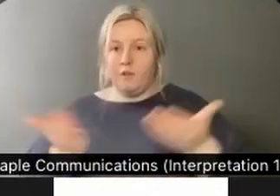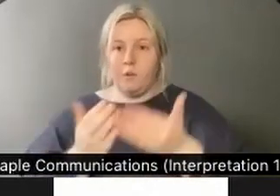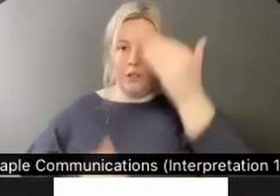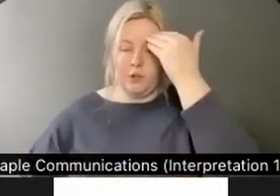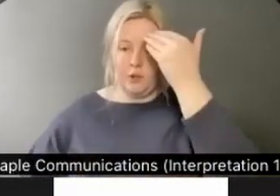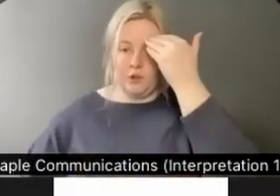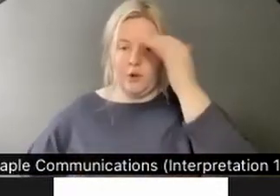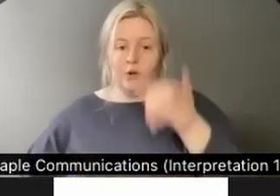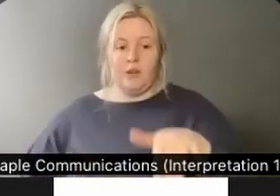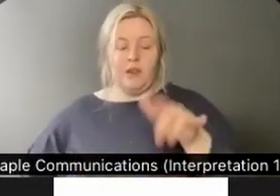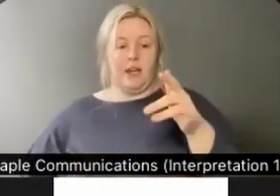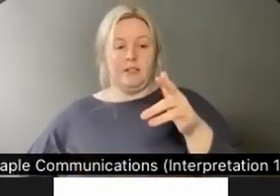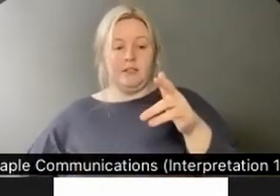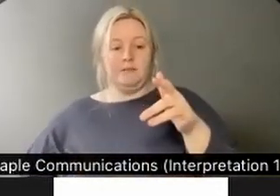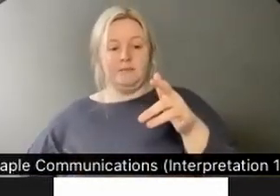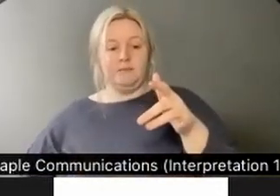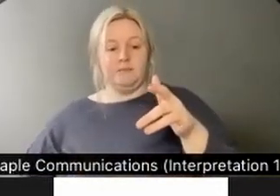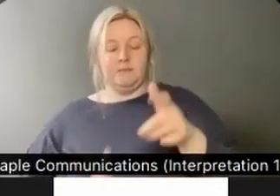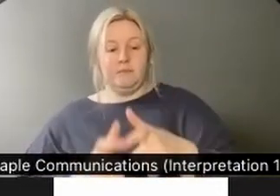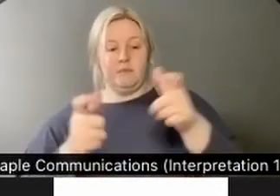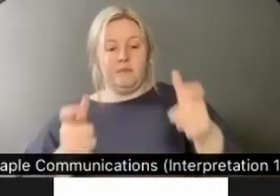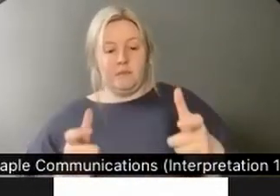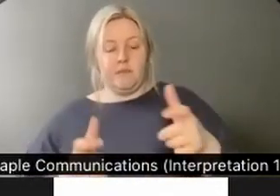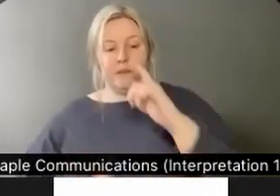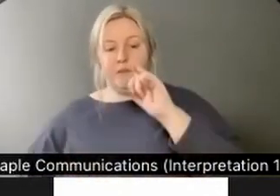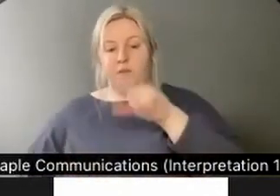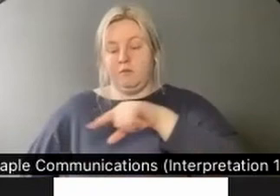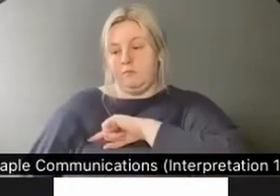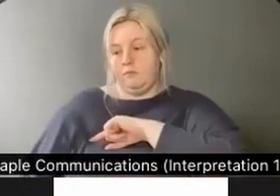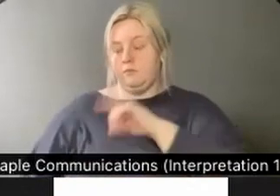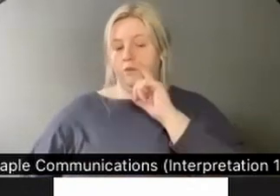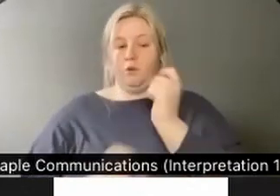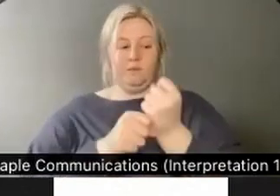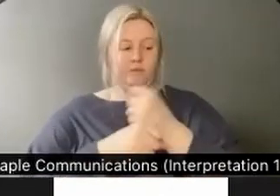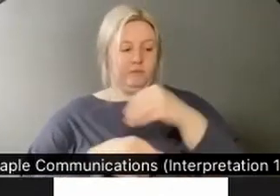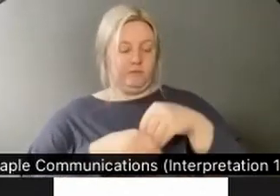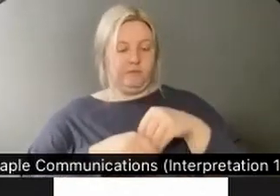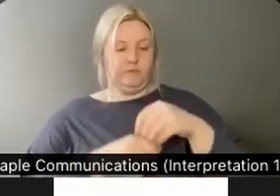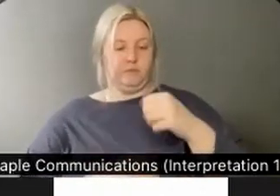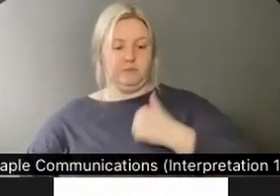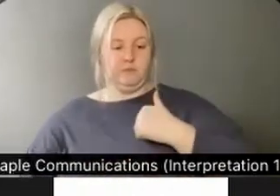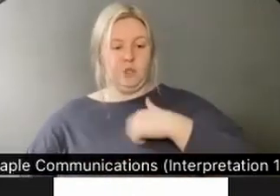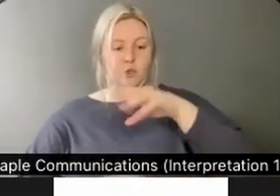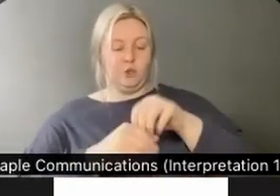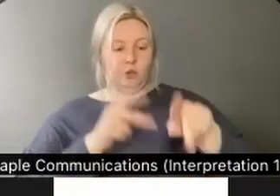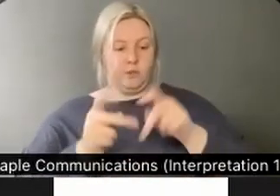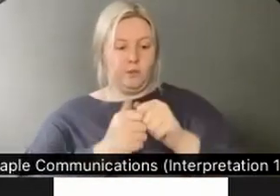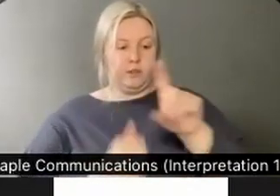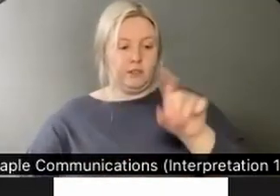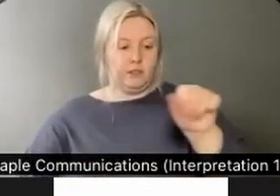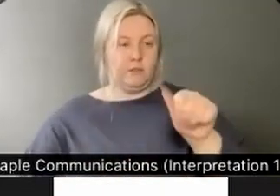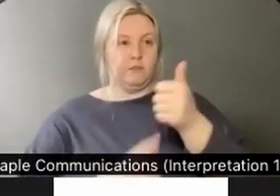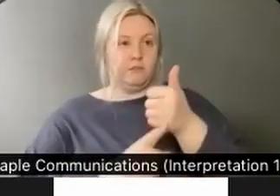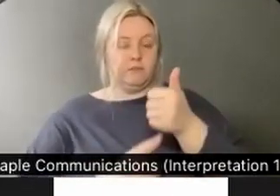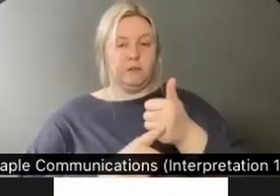and subsequent expansion of eligibility for MAID in Canada to include people with disabilities who are not at end of life